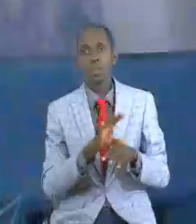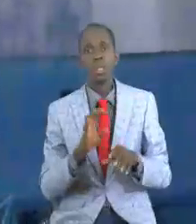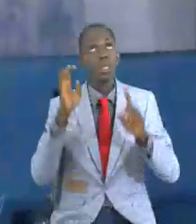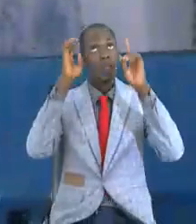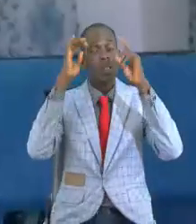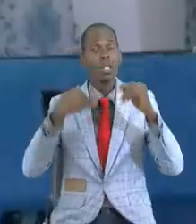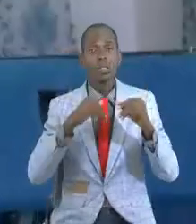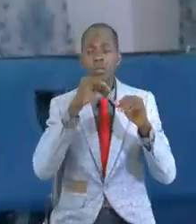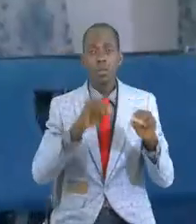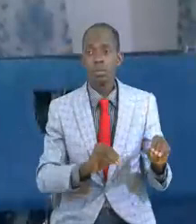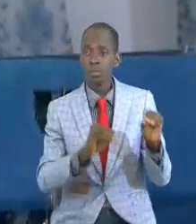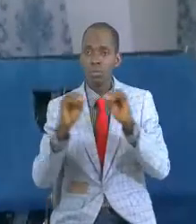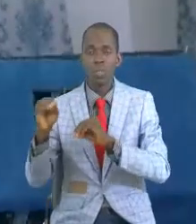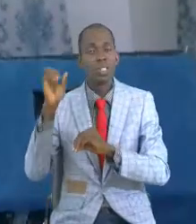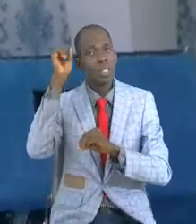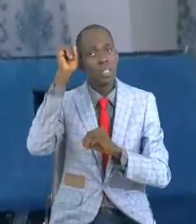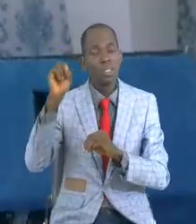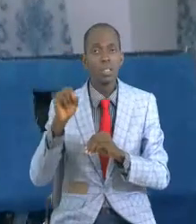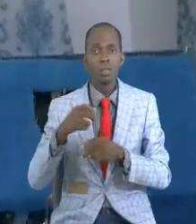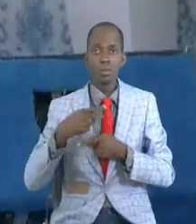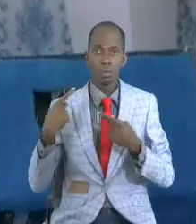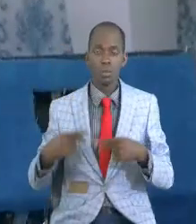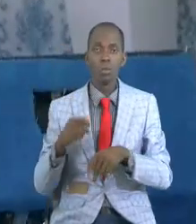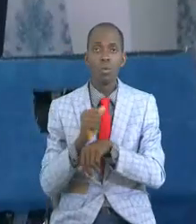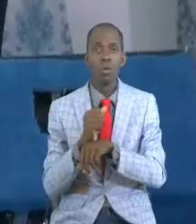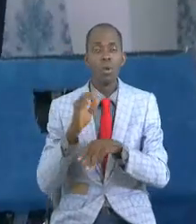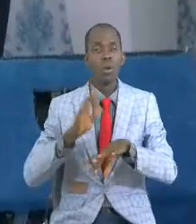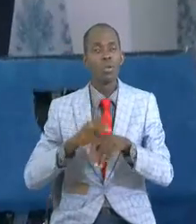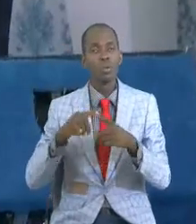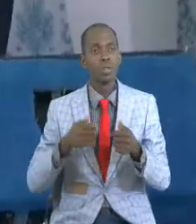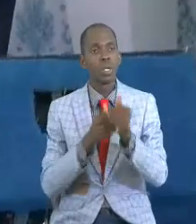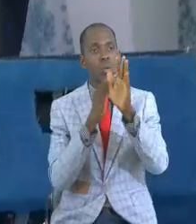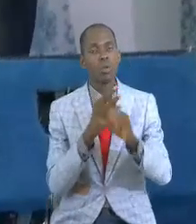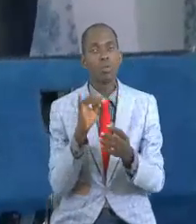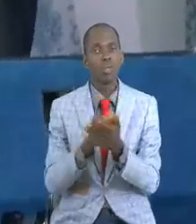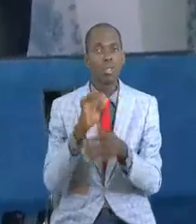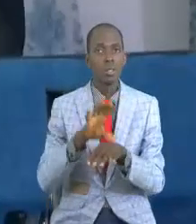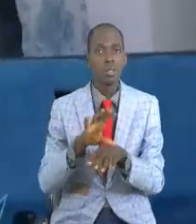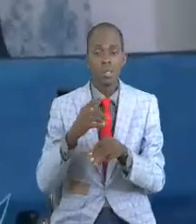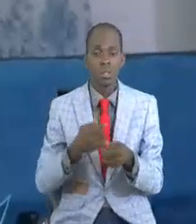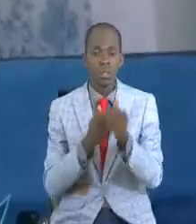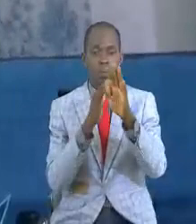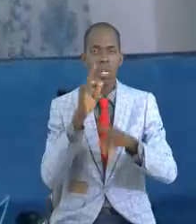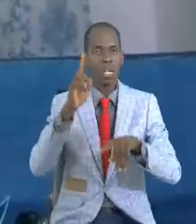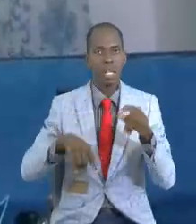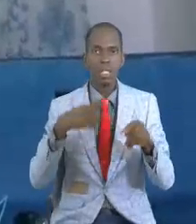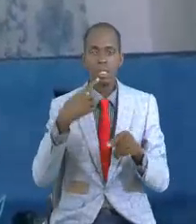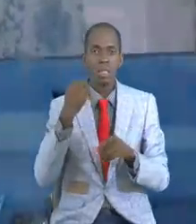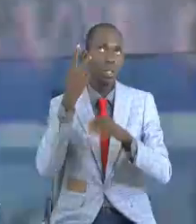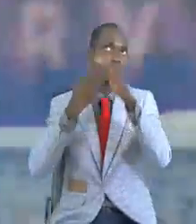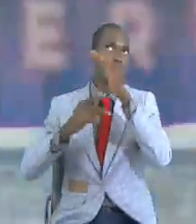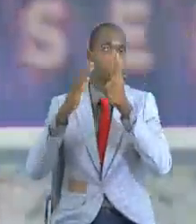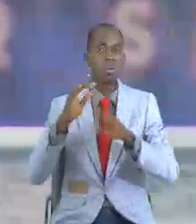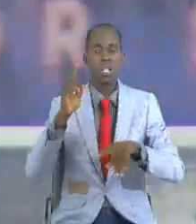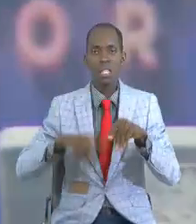his priesthood unto the apostle of that church. The apostle cannot save, the prophet cannot save, the